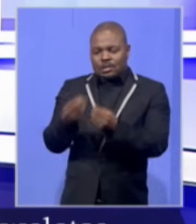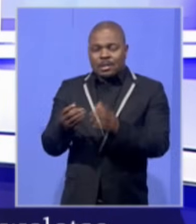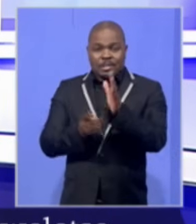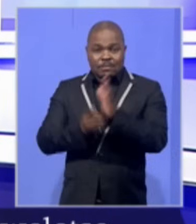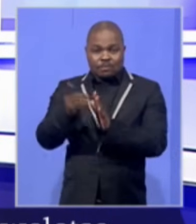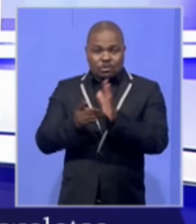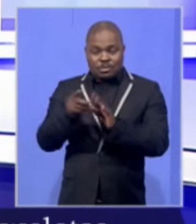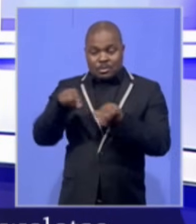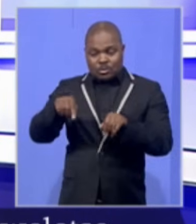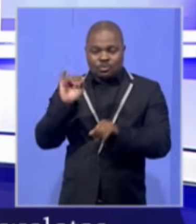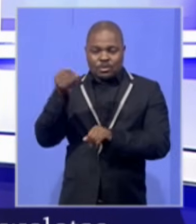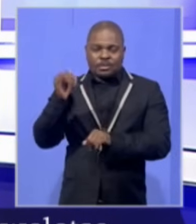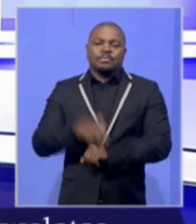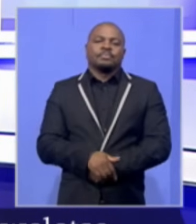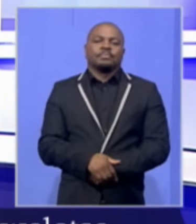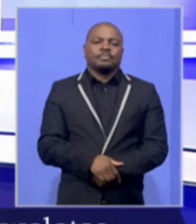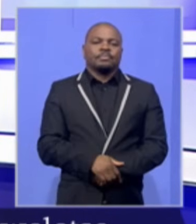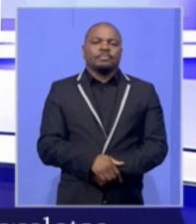Johannesburg.